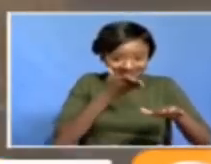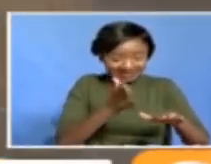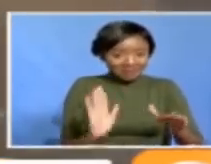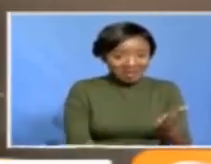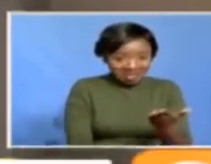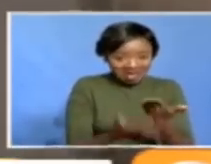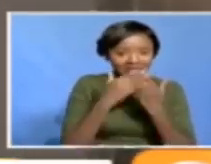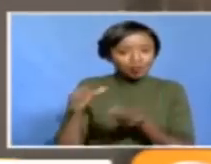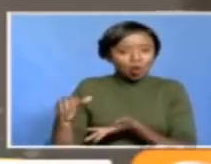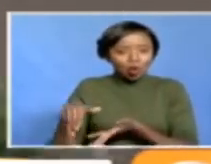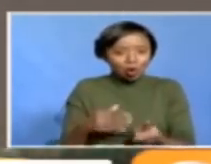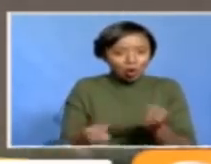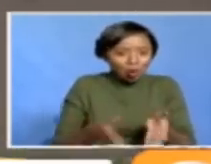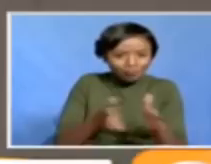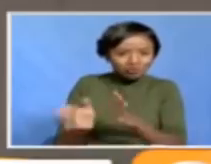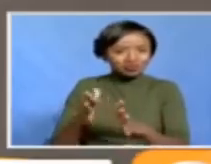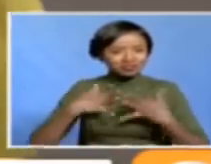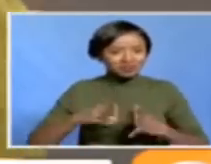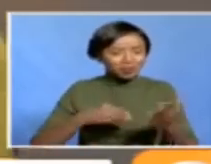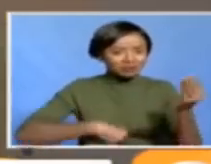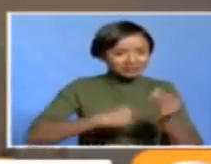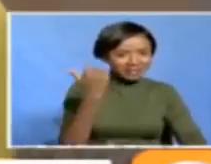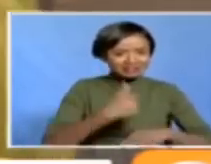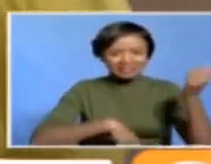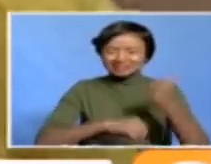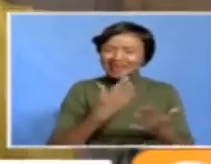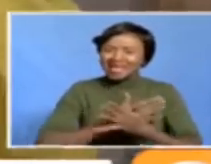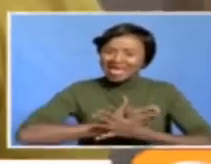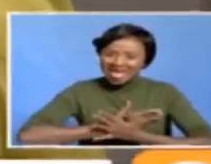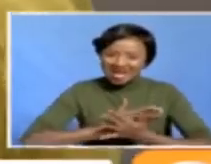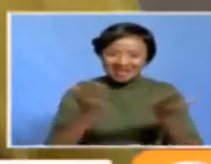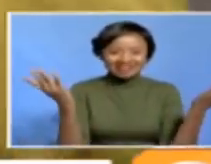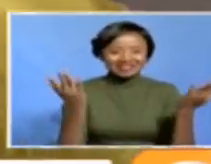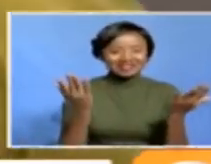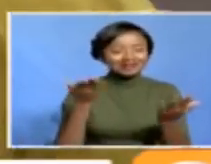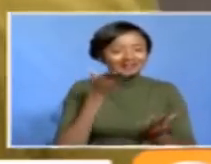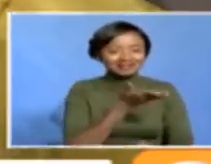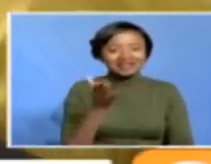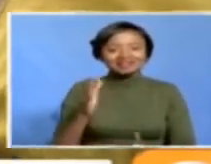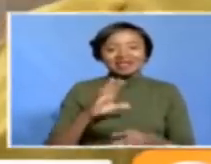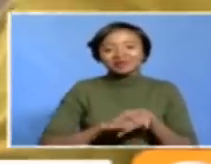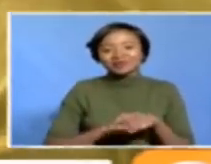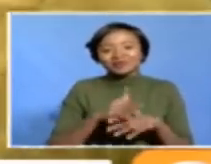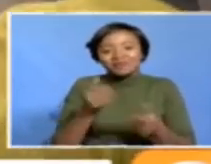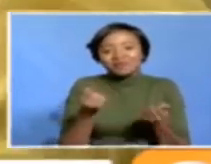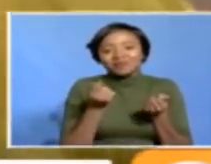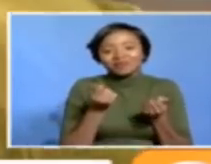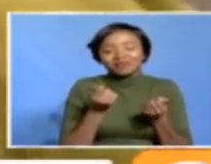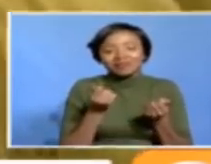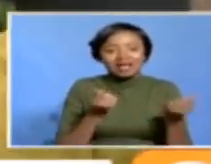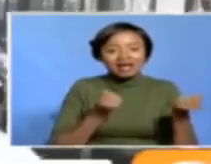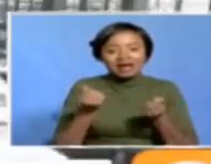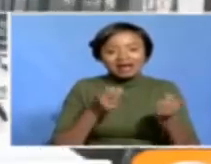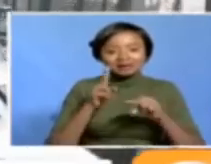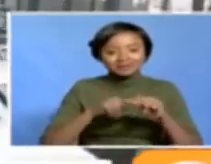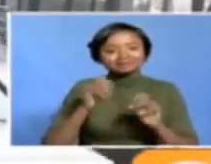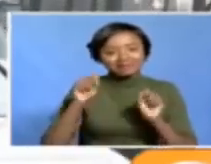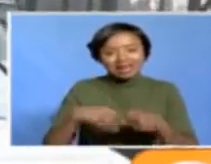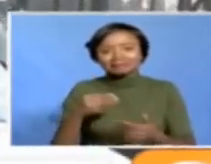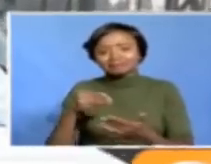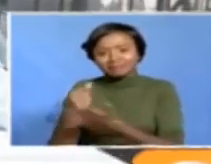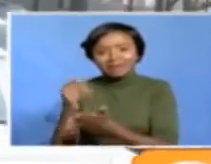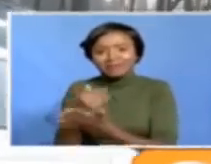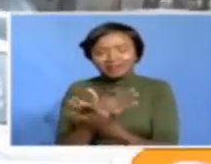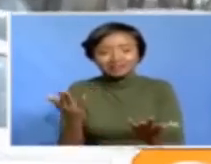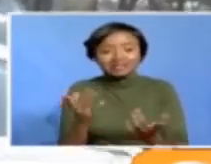up new opportunities for hawkers who can sell you anything under the sun from the comfort of your vehicle. But what is it about